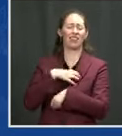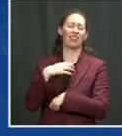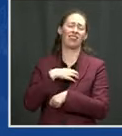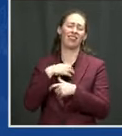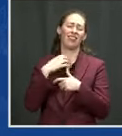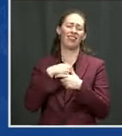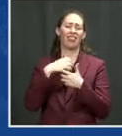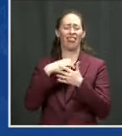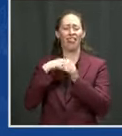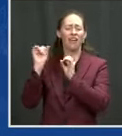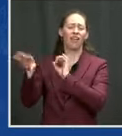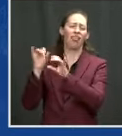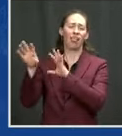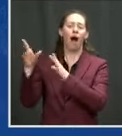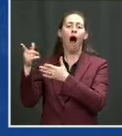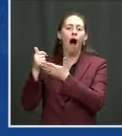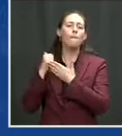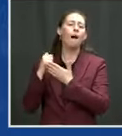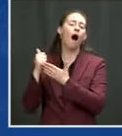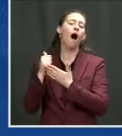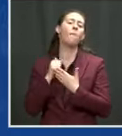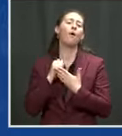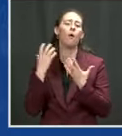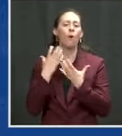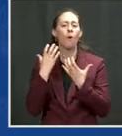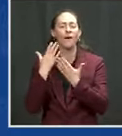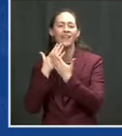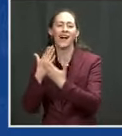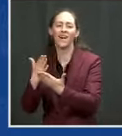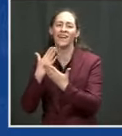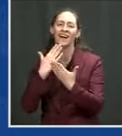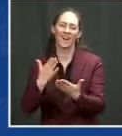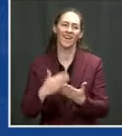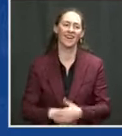of those and mostly putting them by the way, he doesn't own any pharmacies. just want you guys to know.